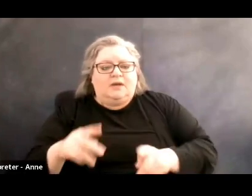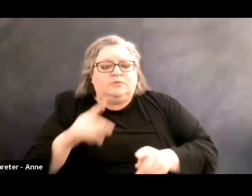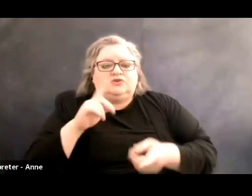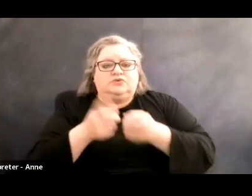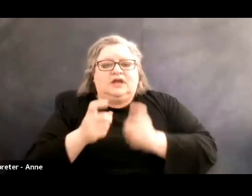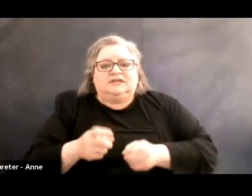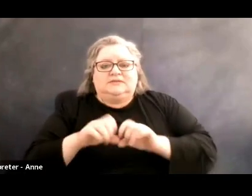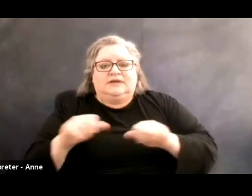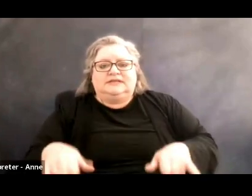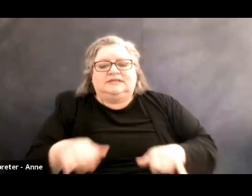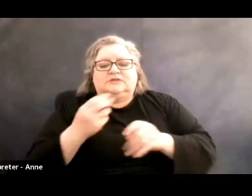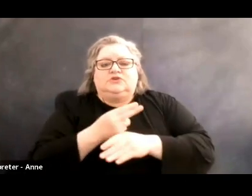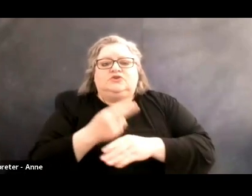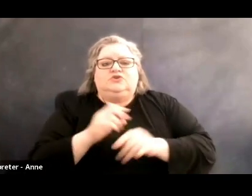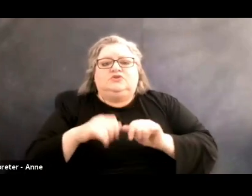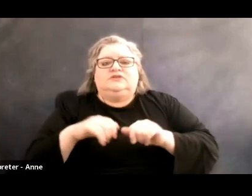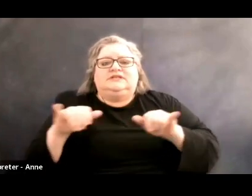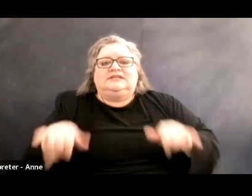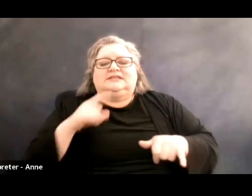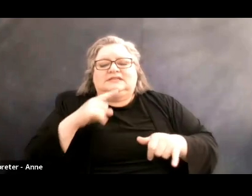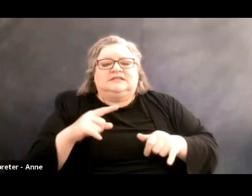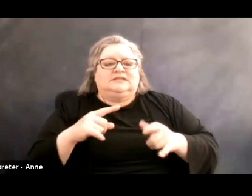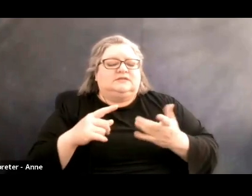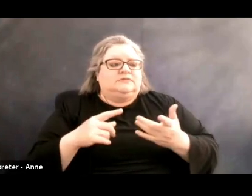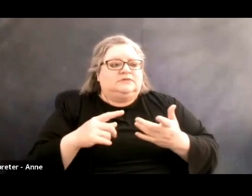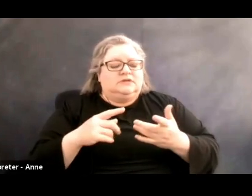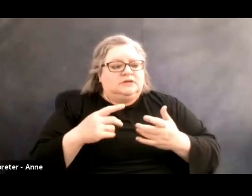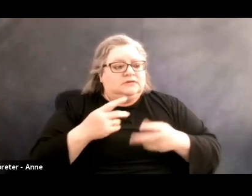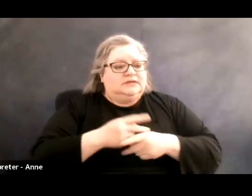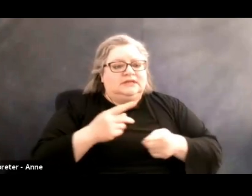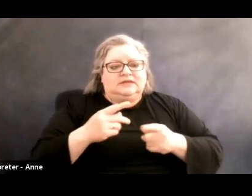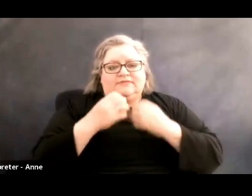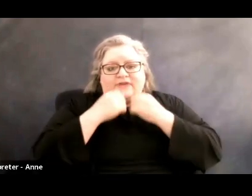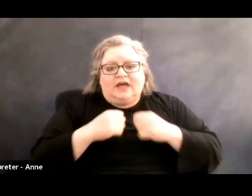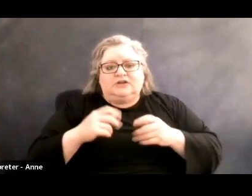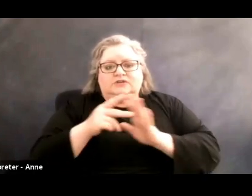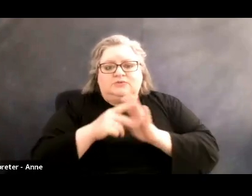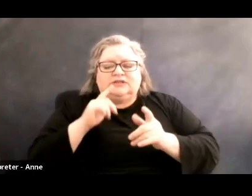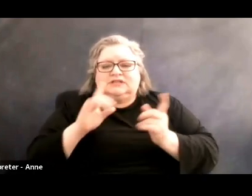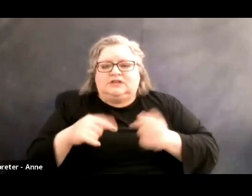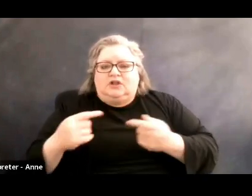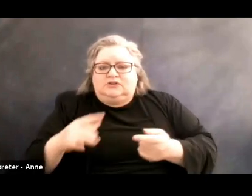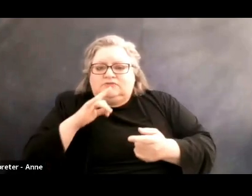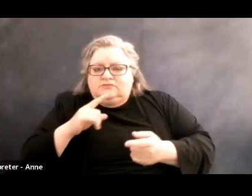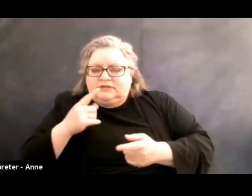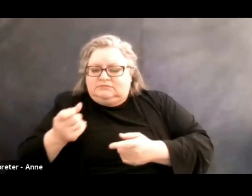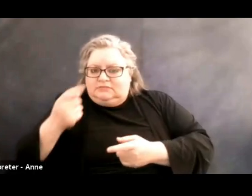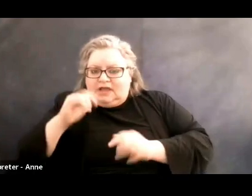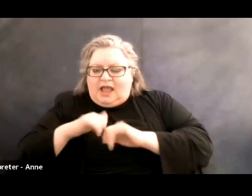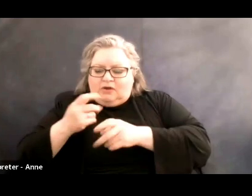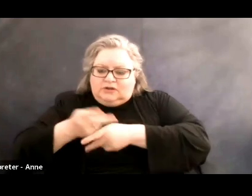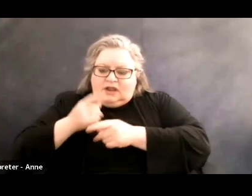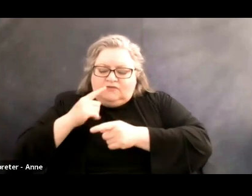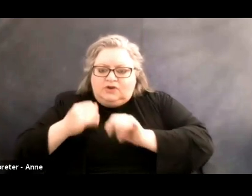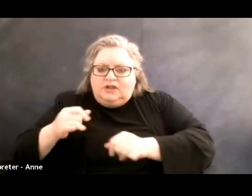systems, utilizing the systems of care values and principles as an alternative to really understanding how to care for individuals